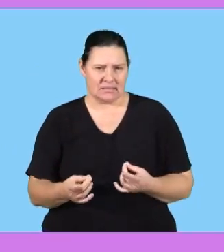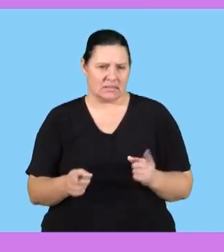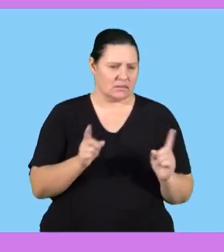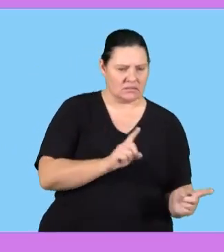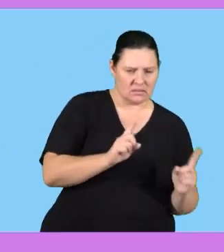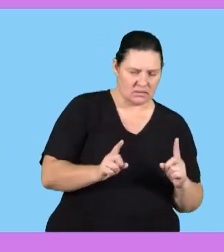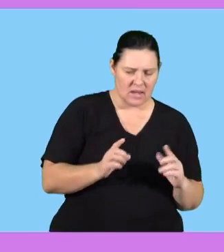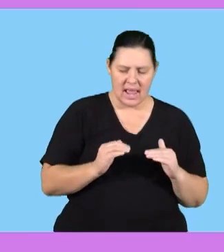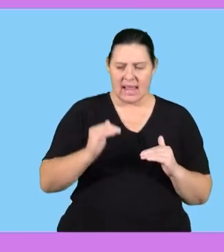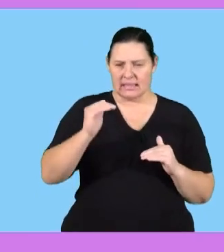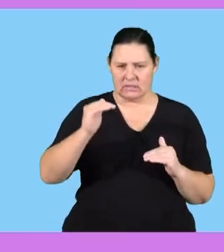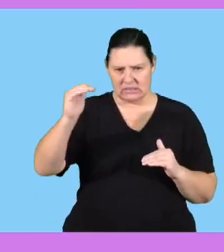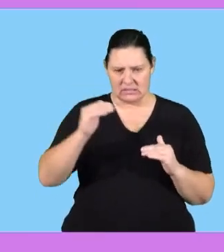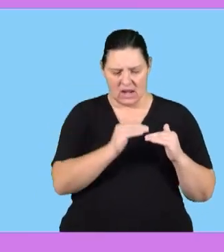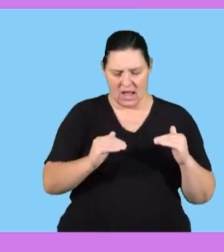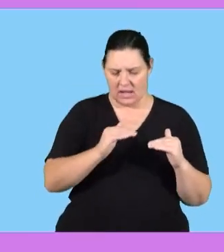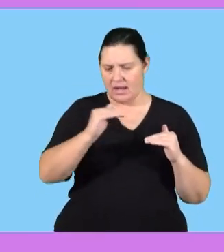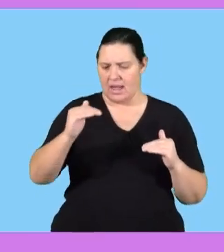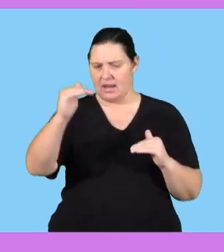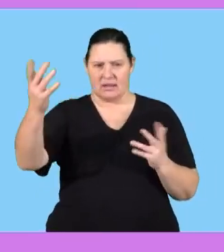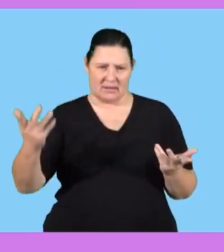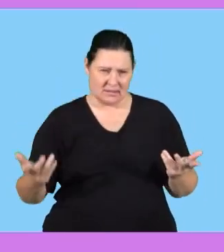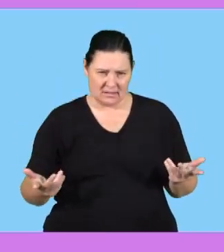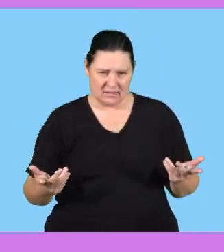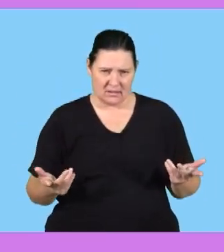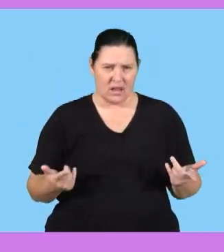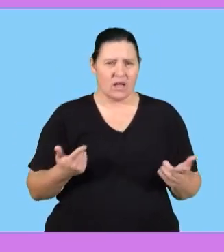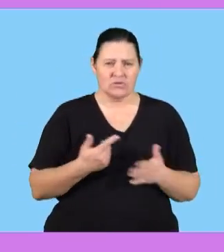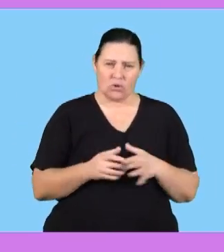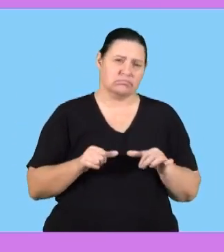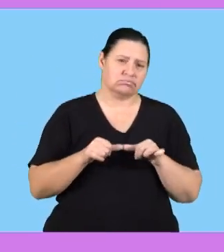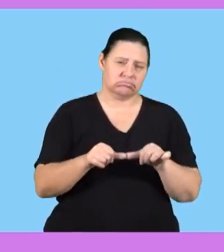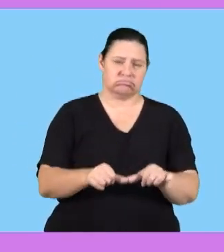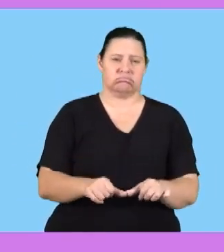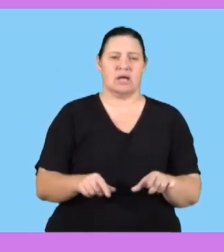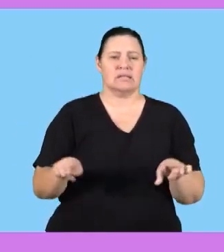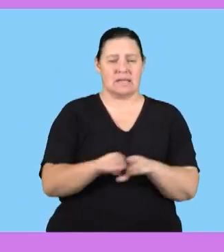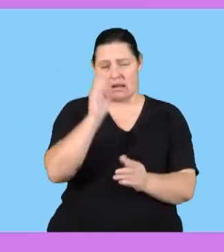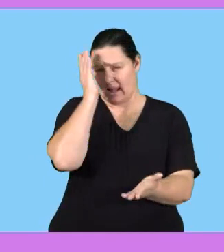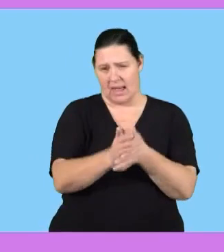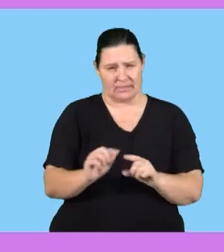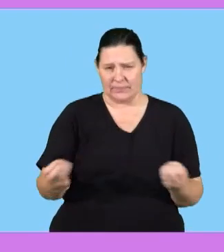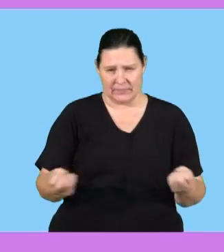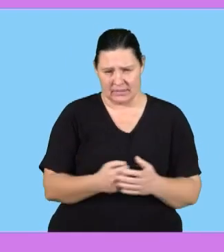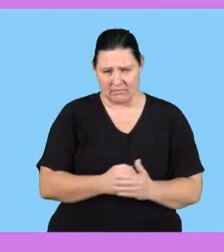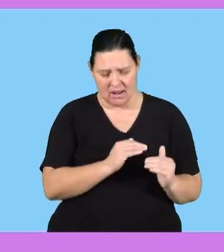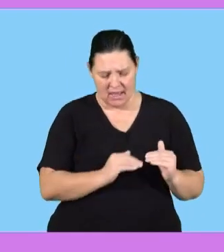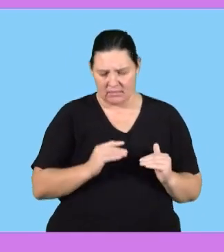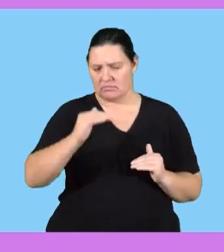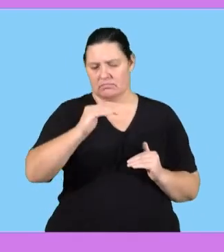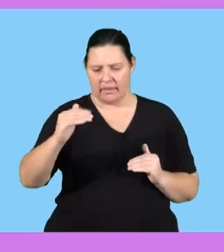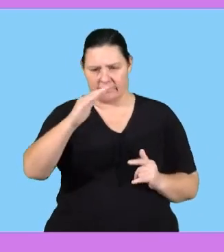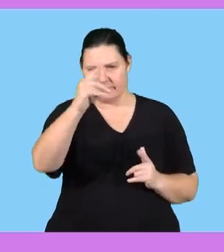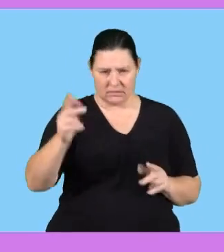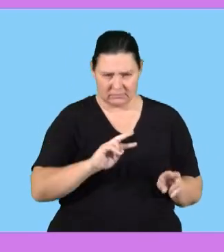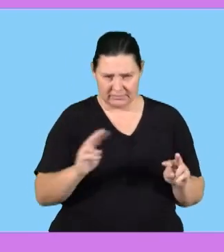alternate between increasing and decreasing, right? It does not keep to a consistent straight line. What else